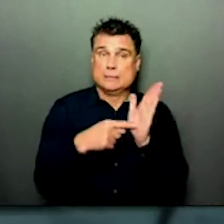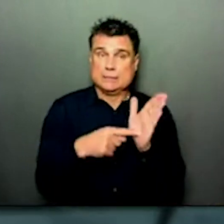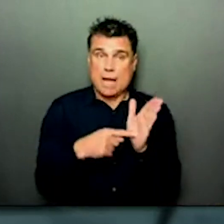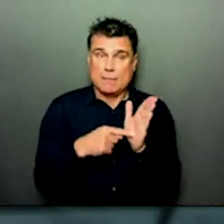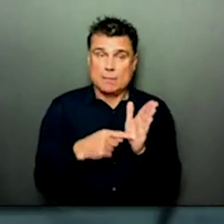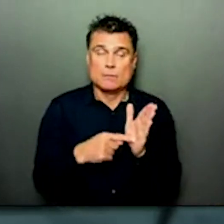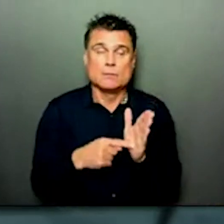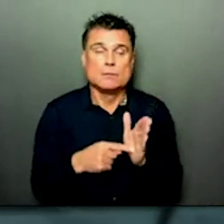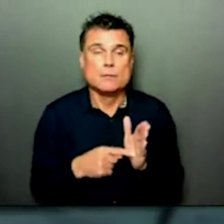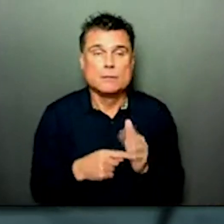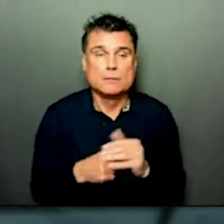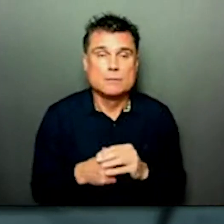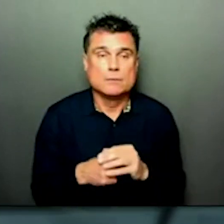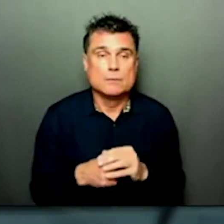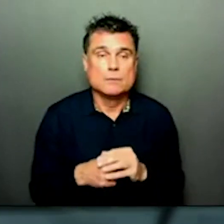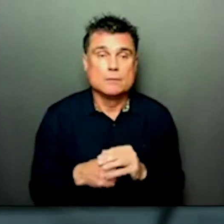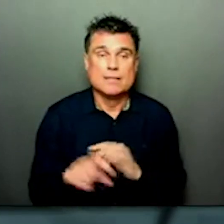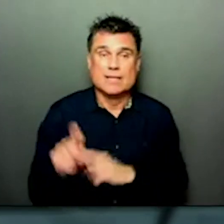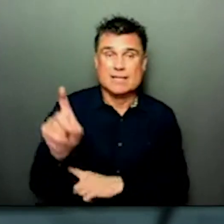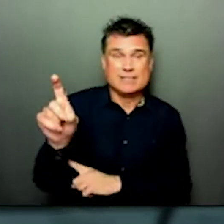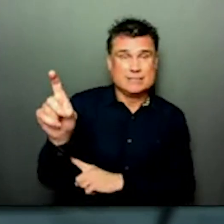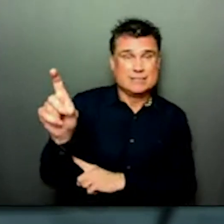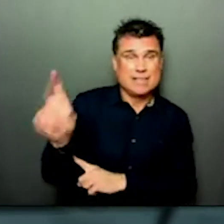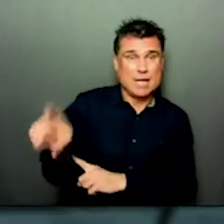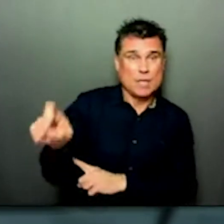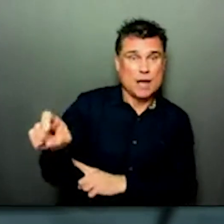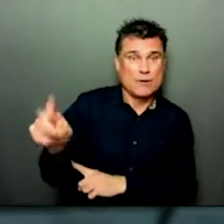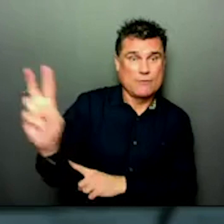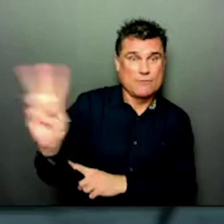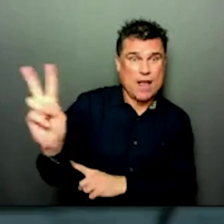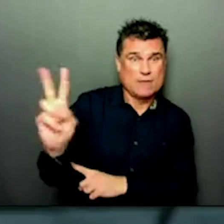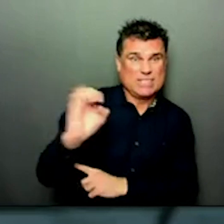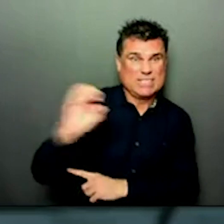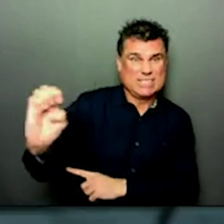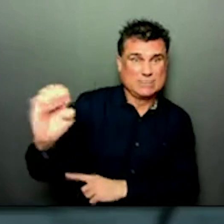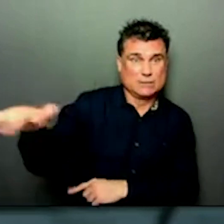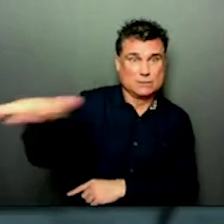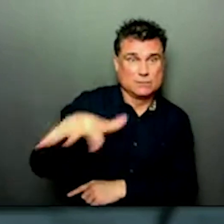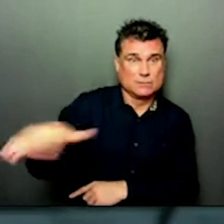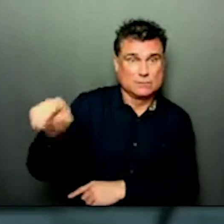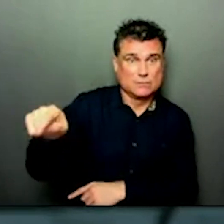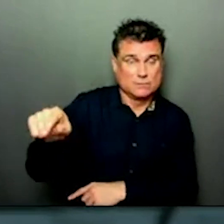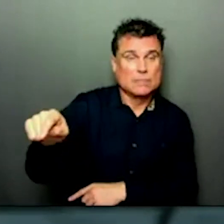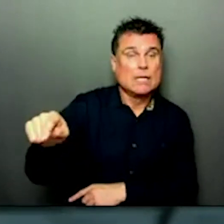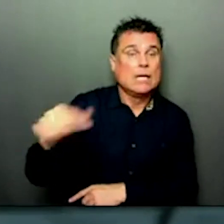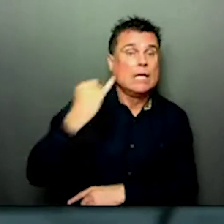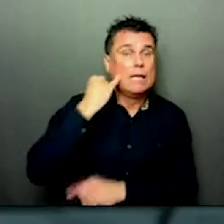in populations outside of that area. So we know it is people who are more at